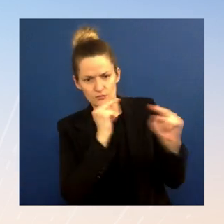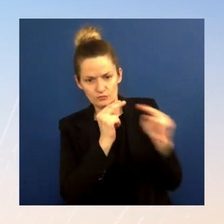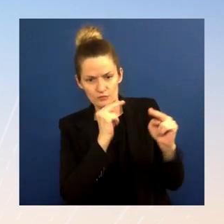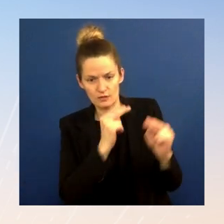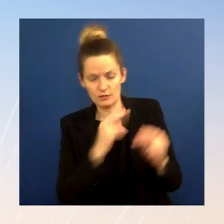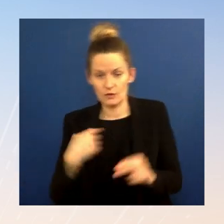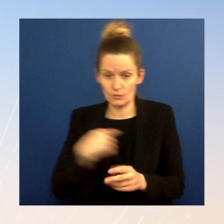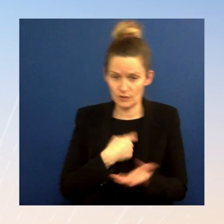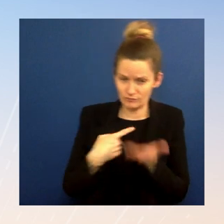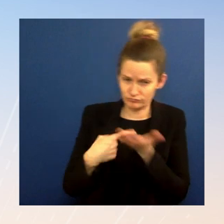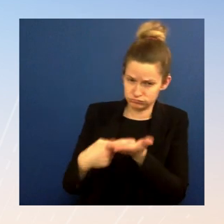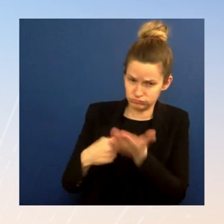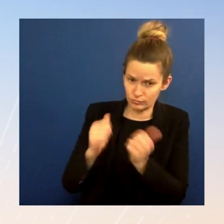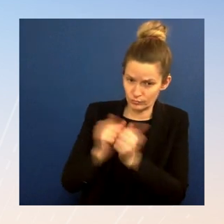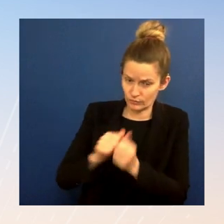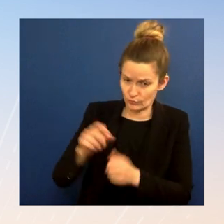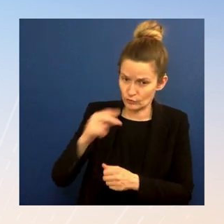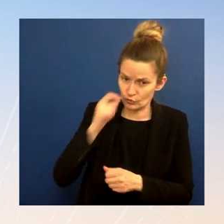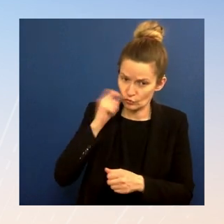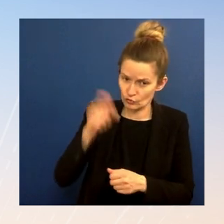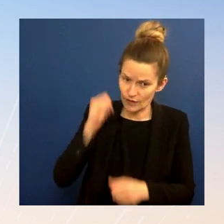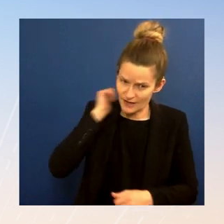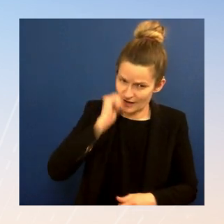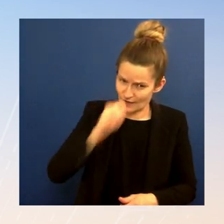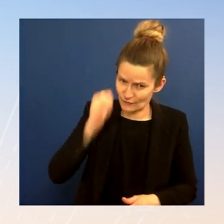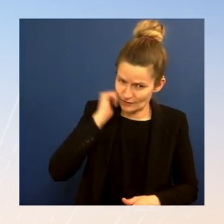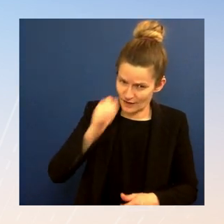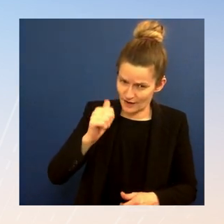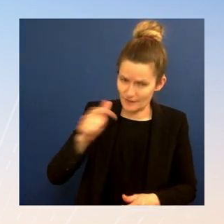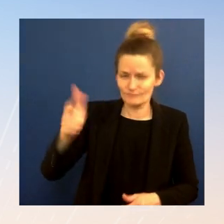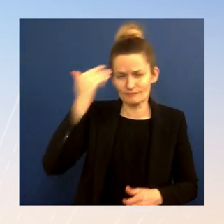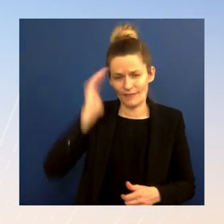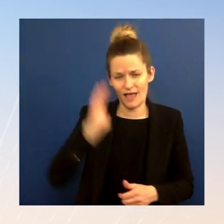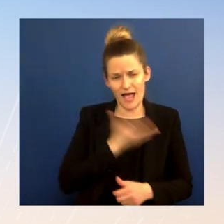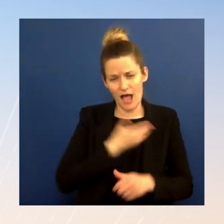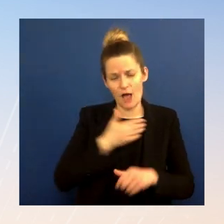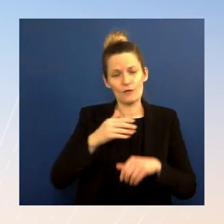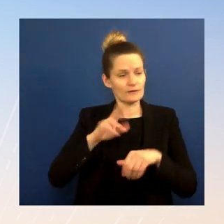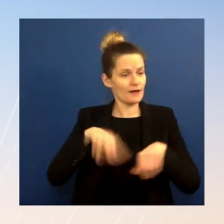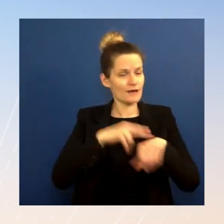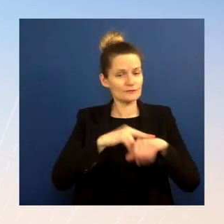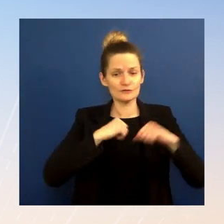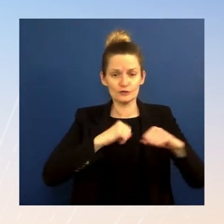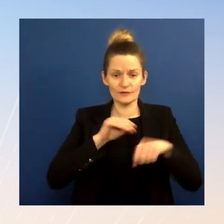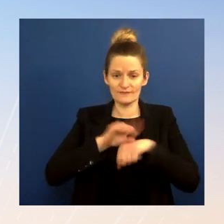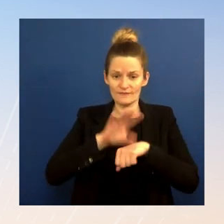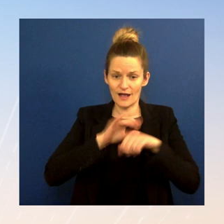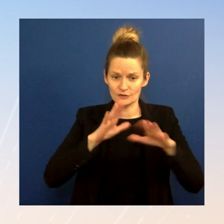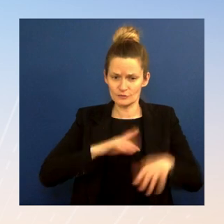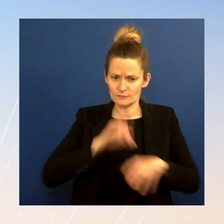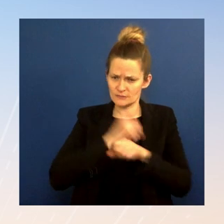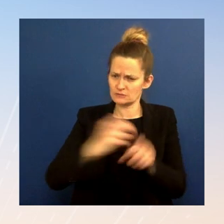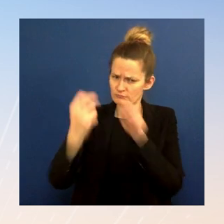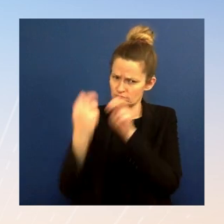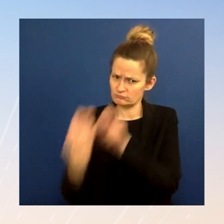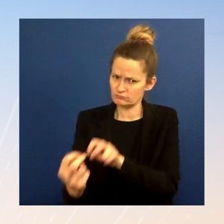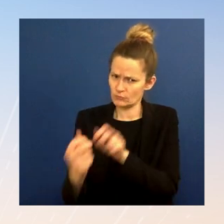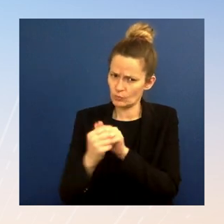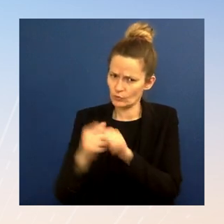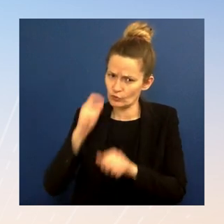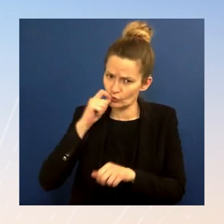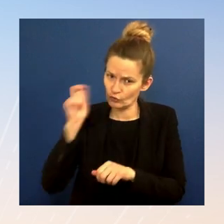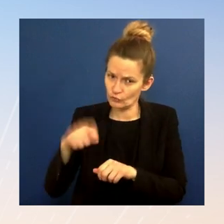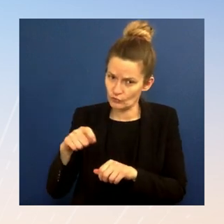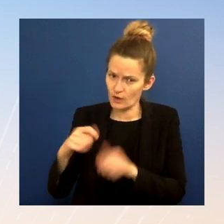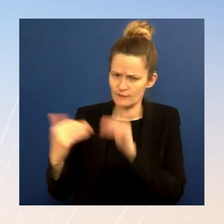you know, our national security advisor also talked to his counterpart yesterday as well, but we are continuing to support the Ukrainians' efforts.